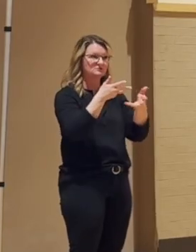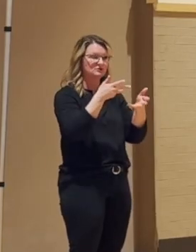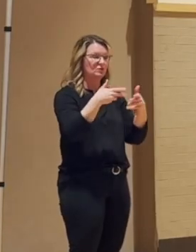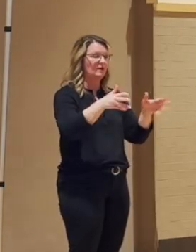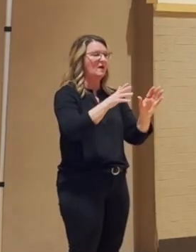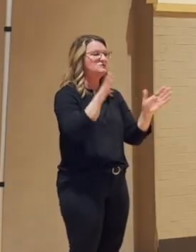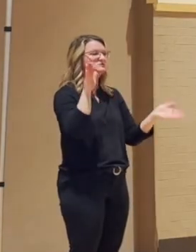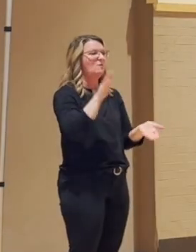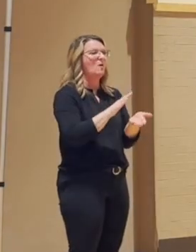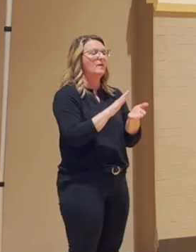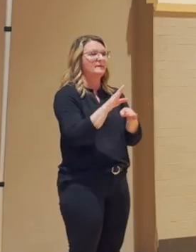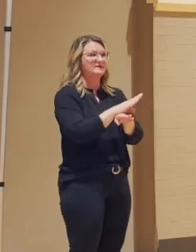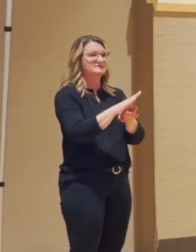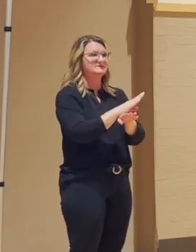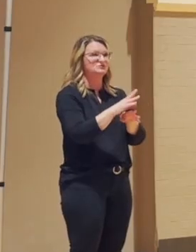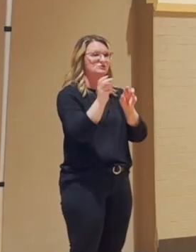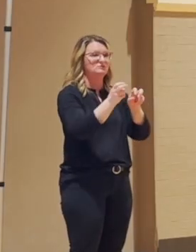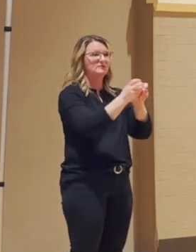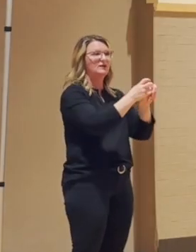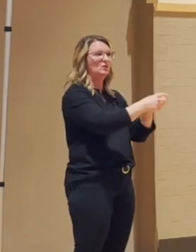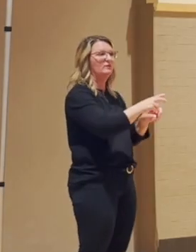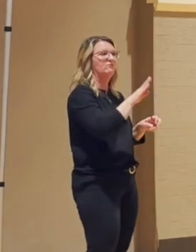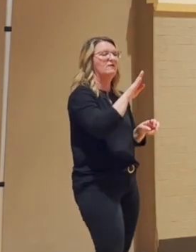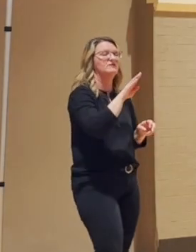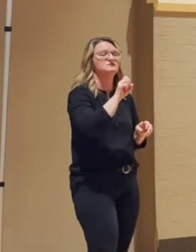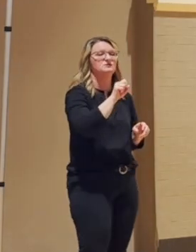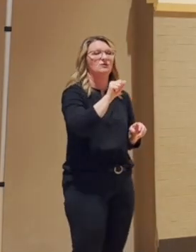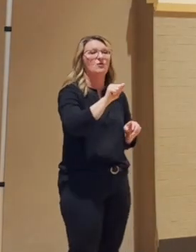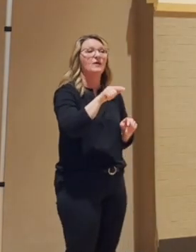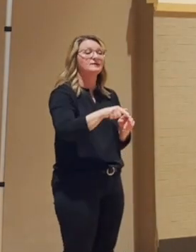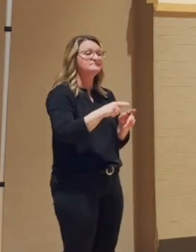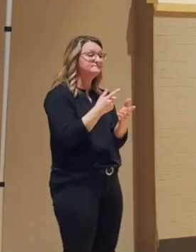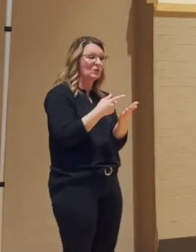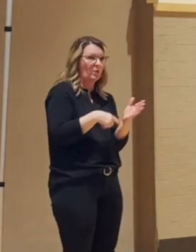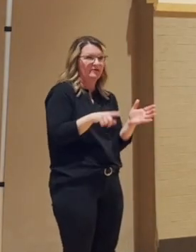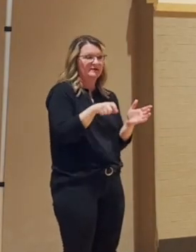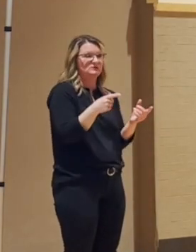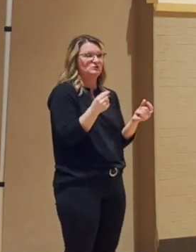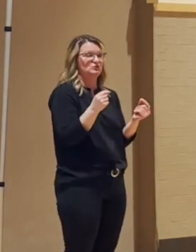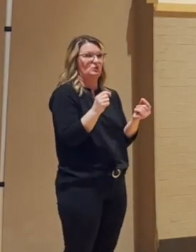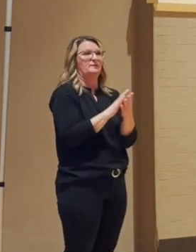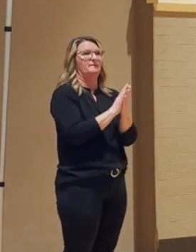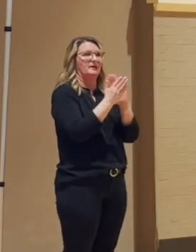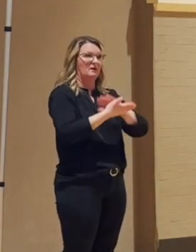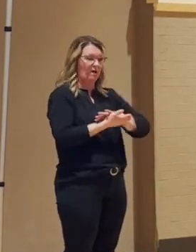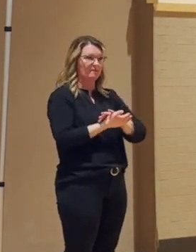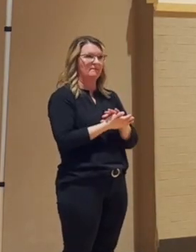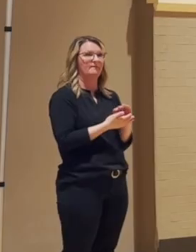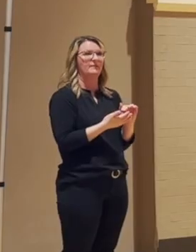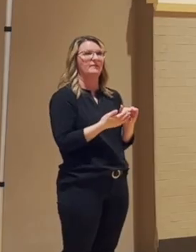small businesses to meet with the Buffalo Sewer Authority and find out what they need to do to become